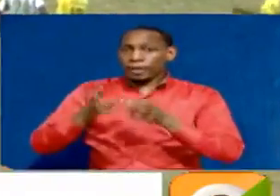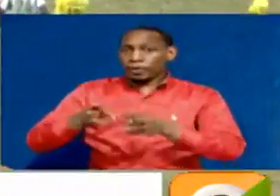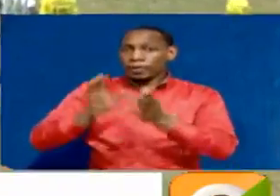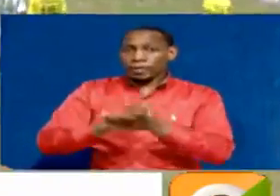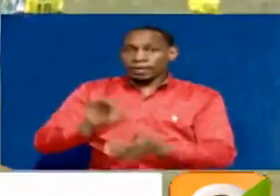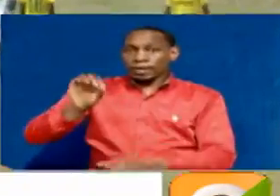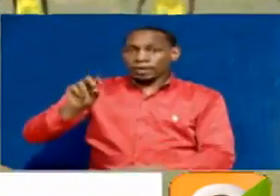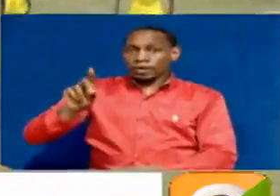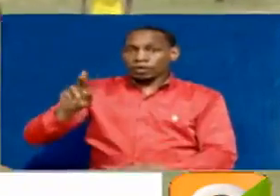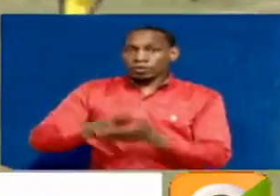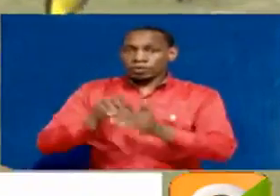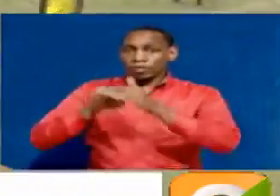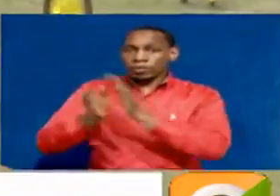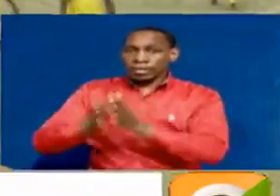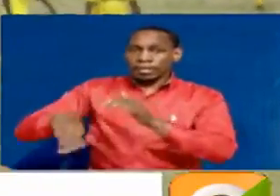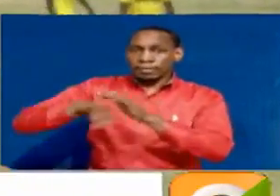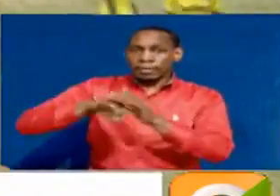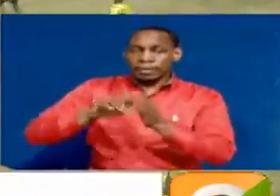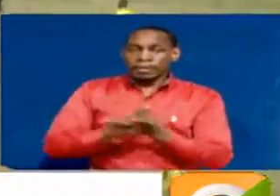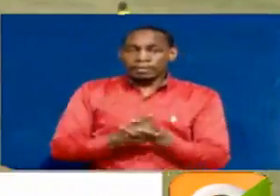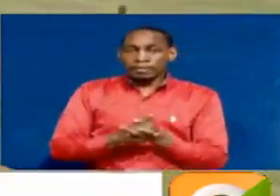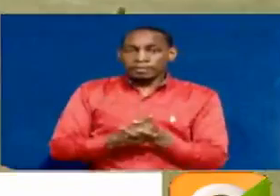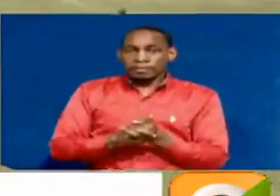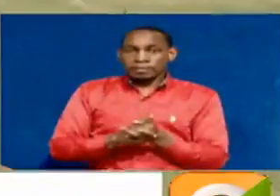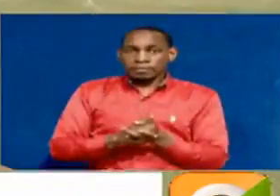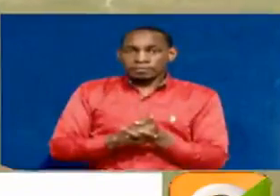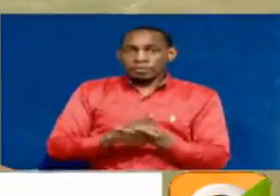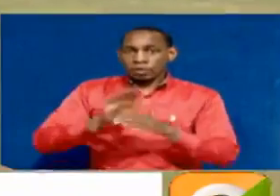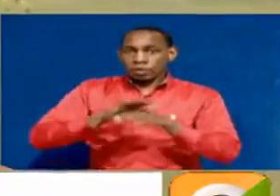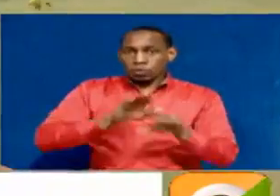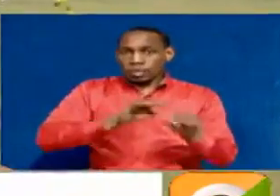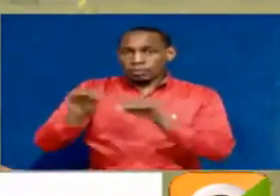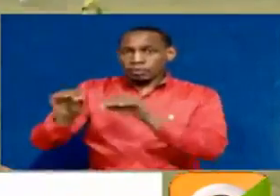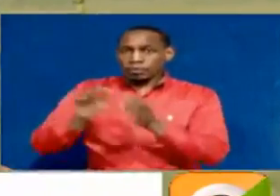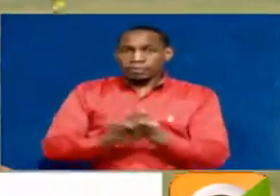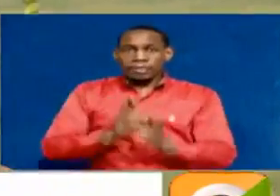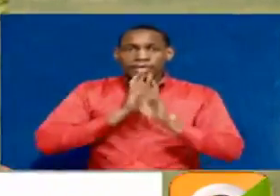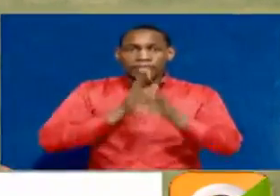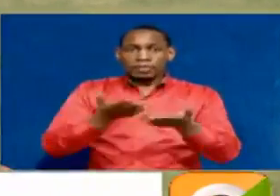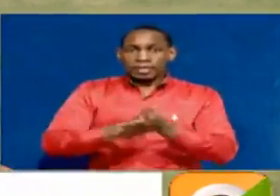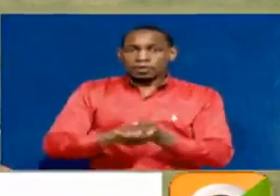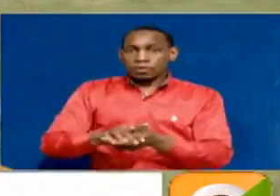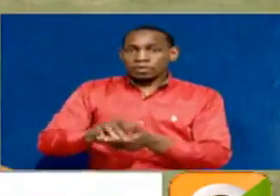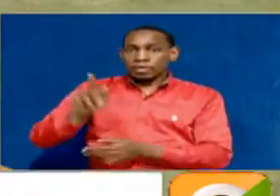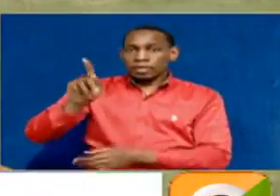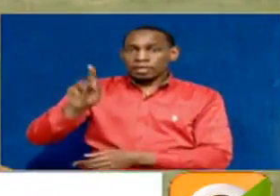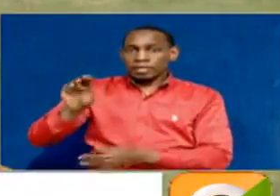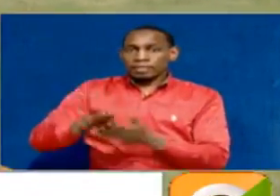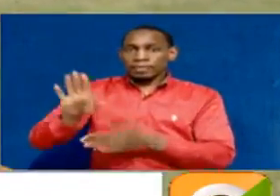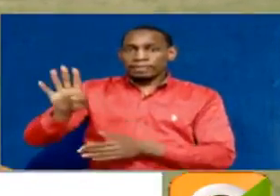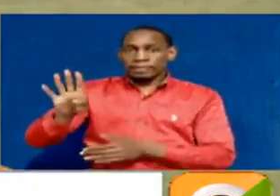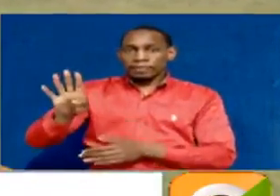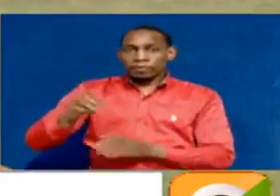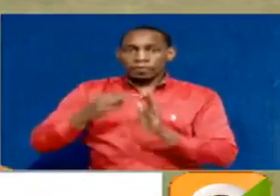fashion. Odor banging in a volley from David Simeo's inch-perfect cross. The result leaves the Bankers on 54